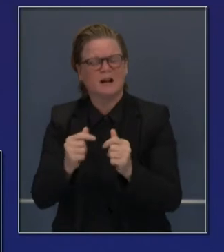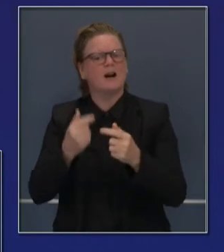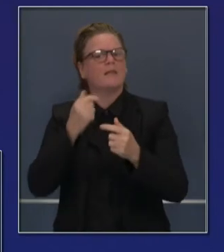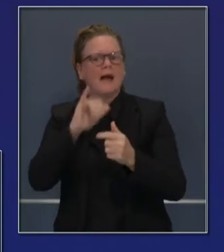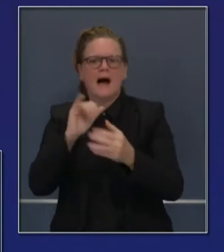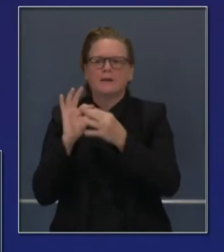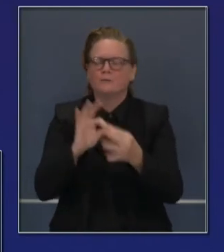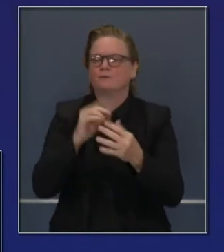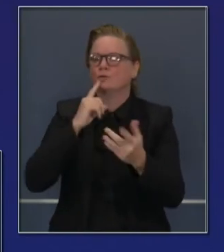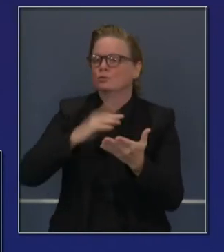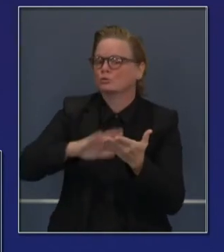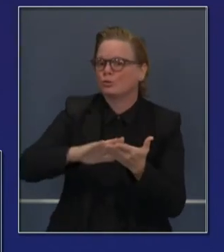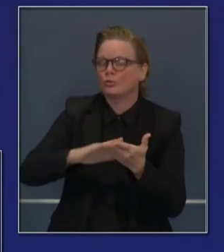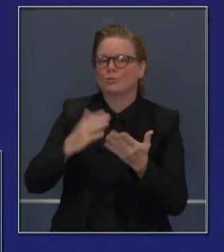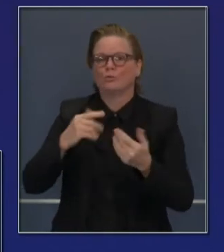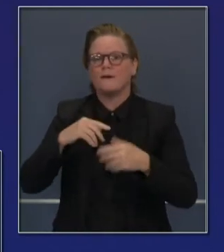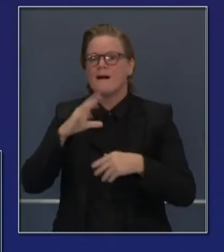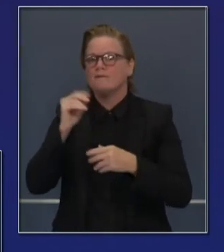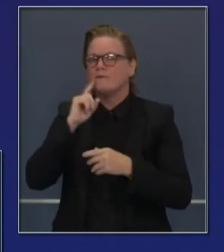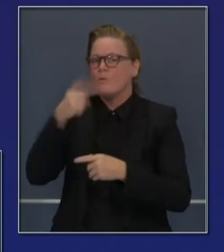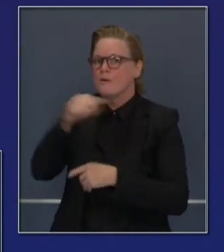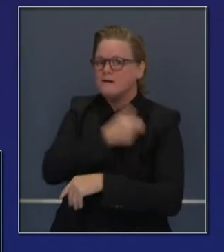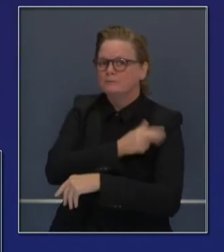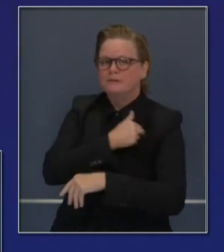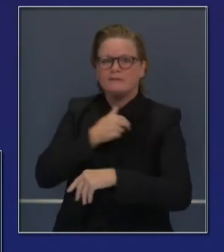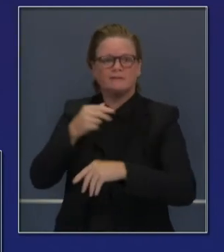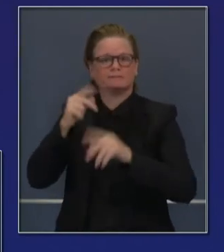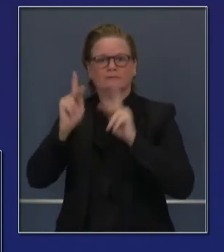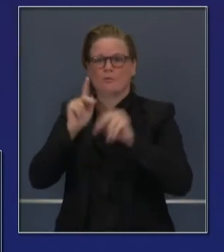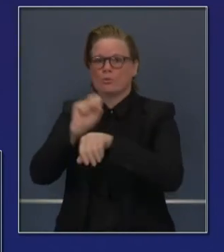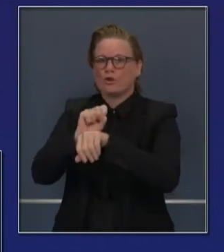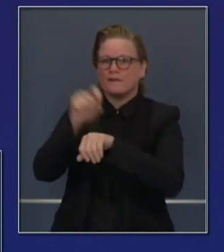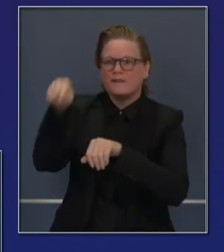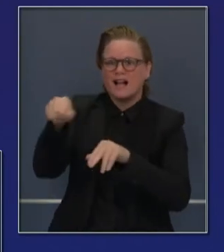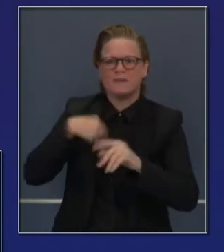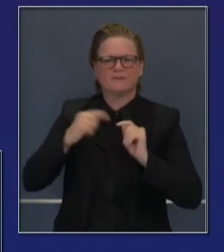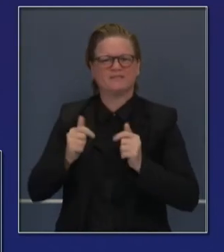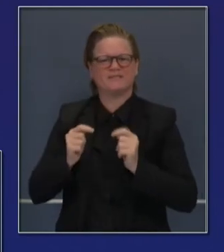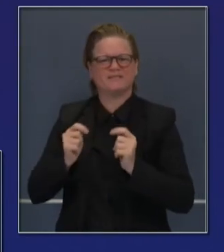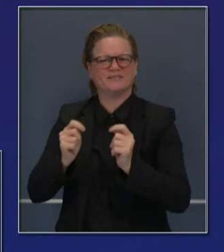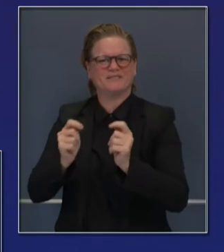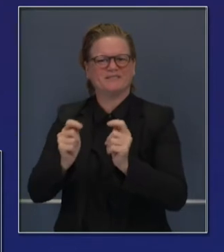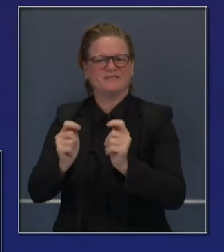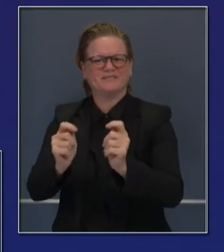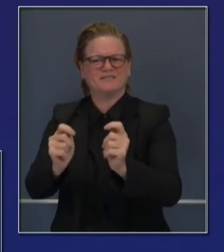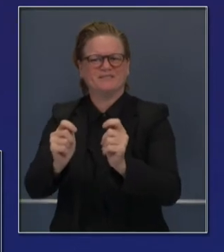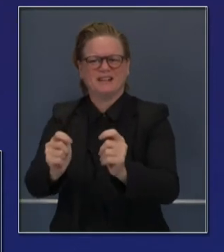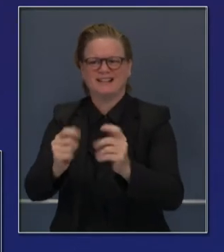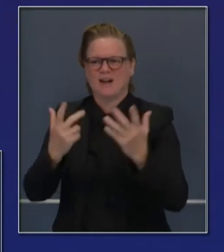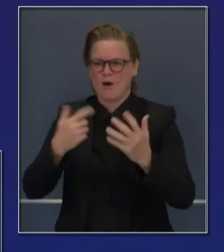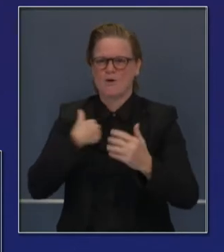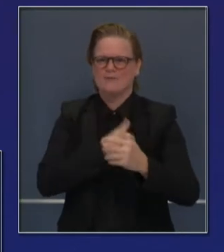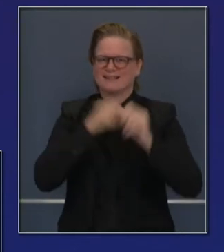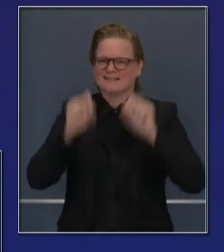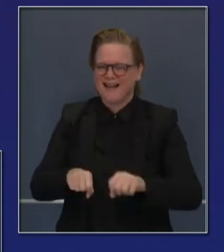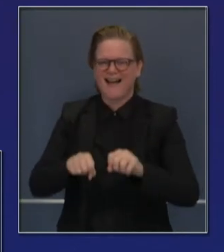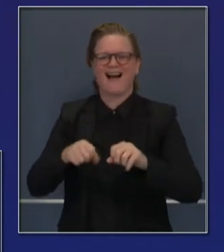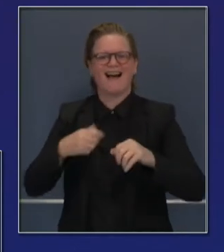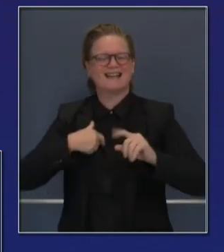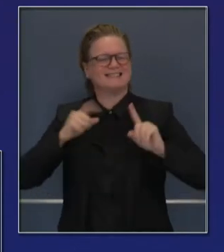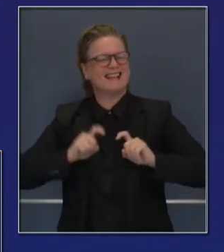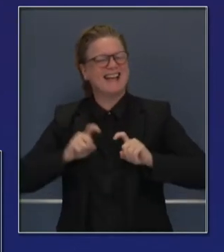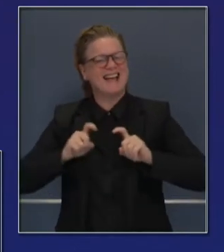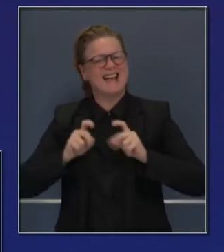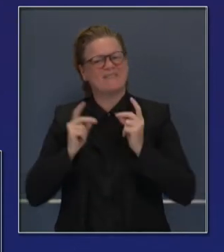quickly, even in a challenging environment, the need to provide for the state of the art PCR tests, these